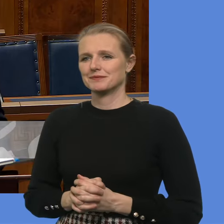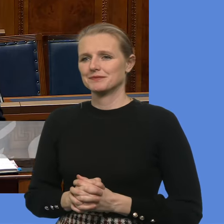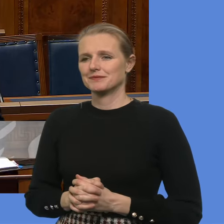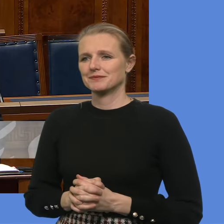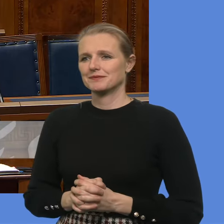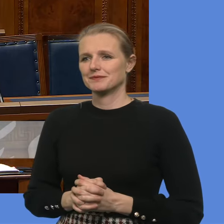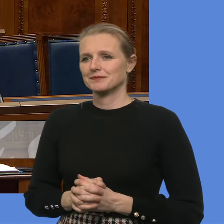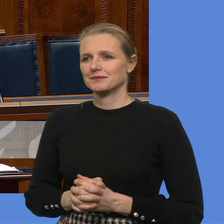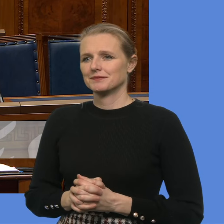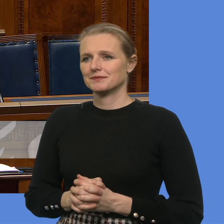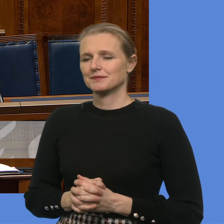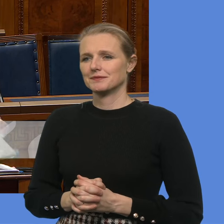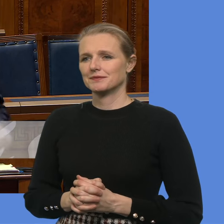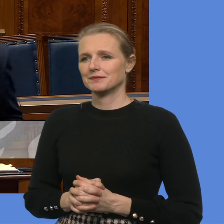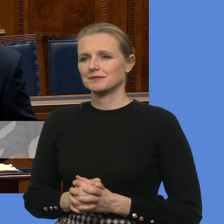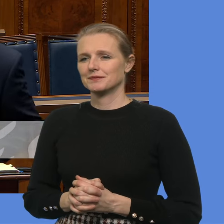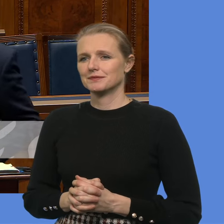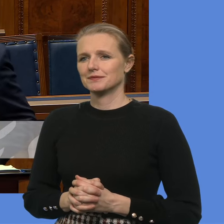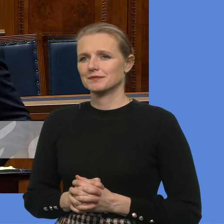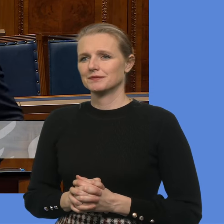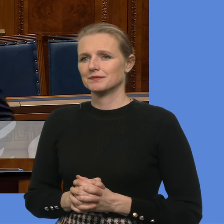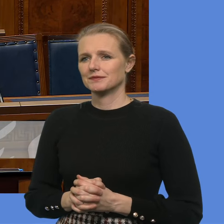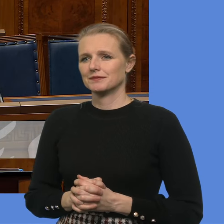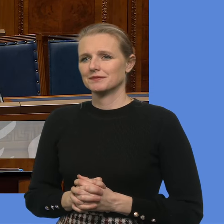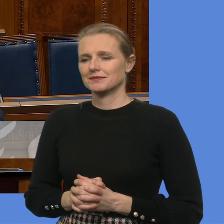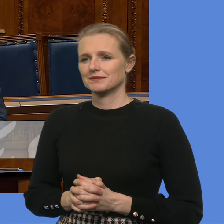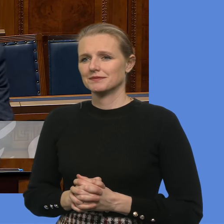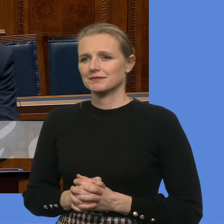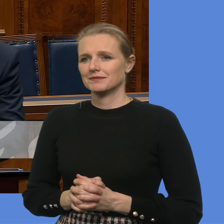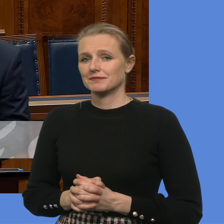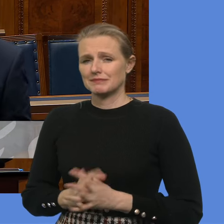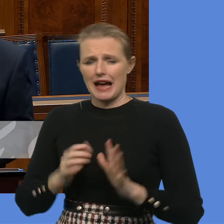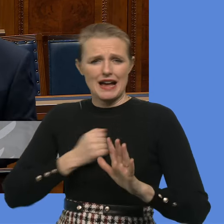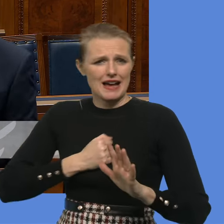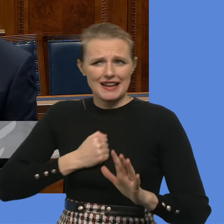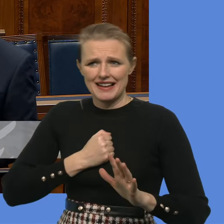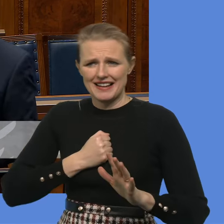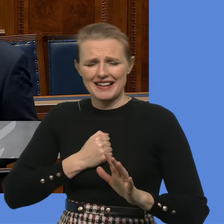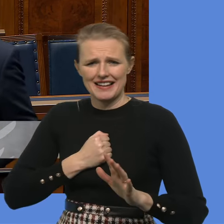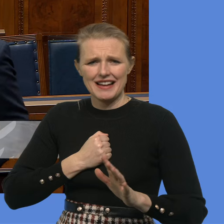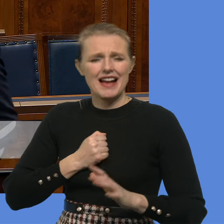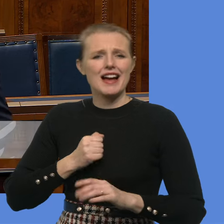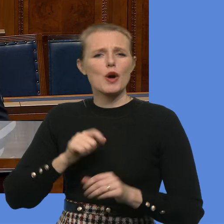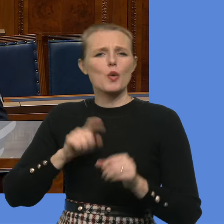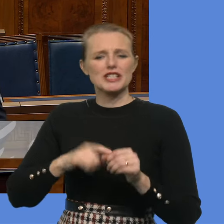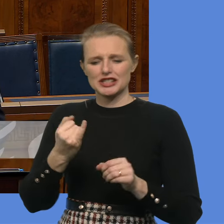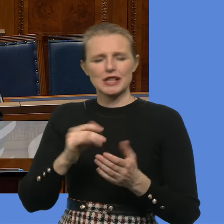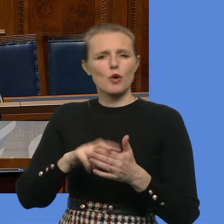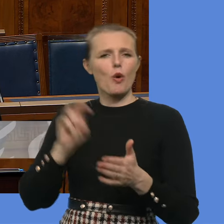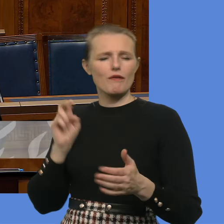Broad arm. Apologies. It was a question withdrawn, so I'm skipping